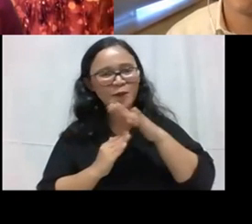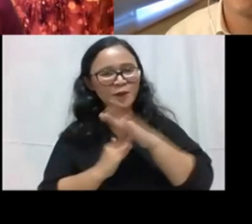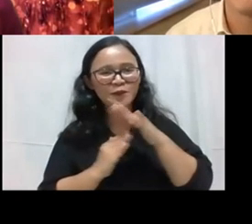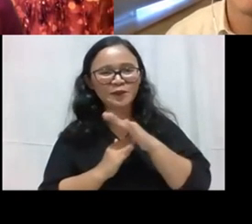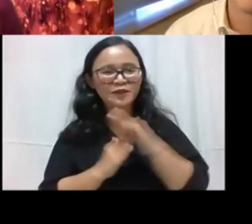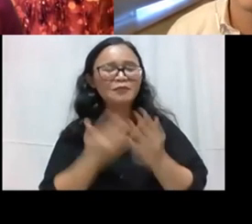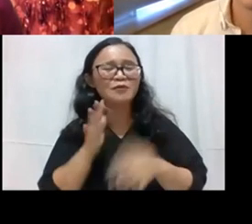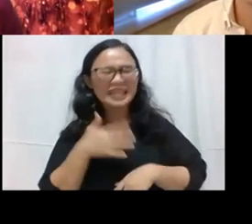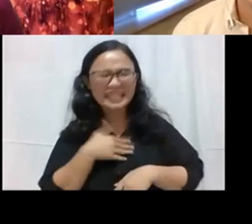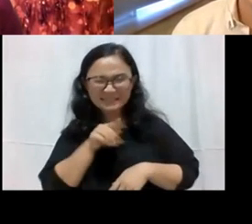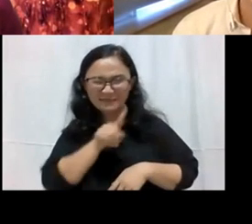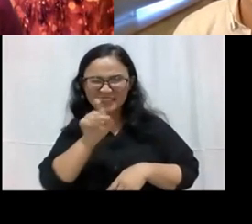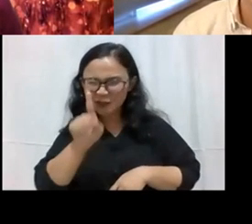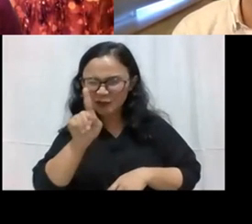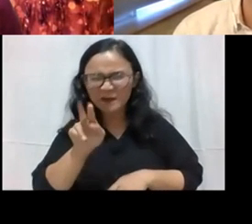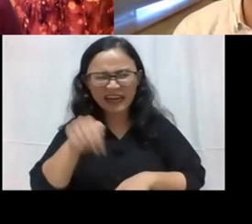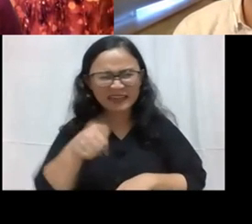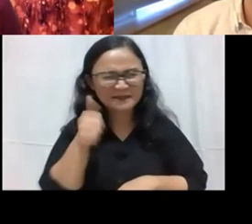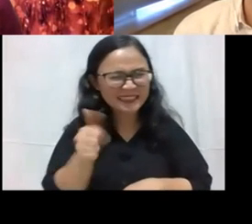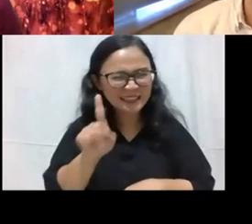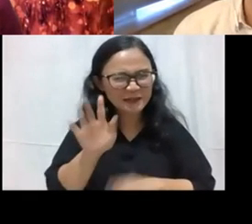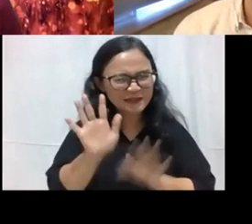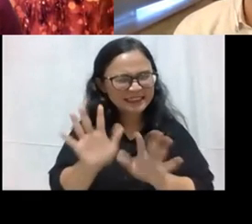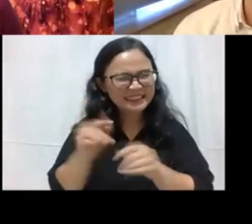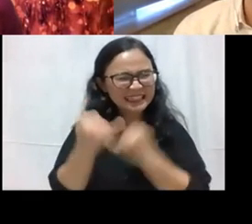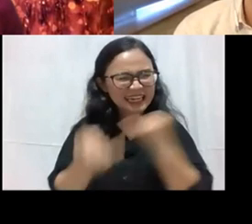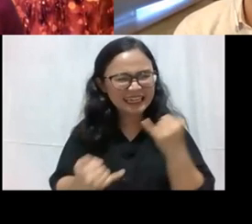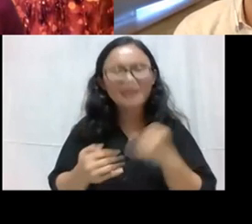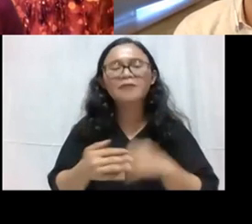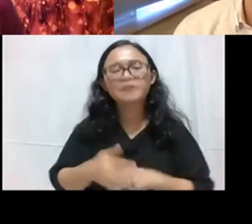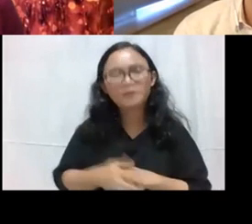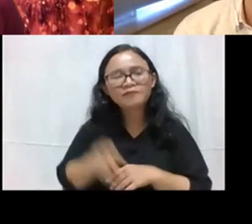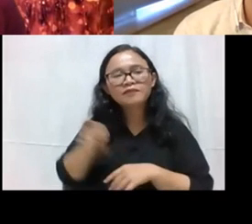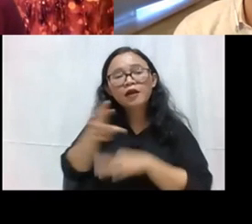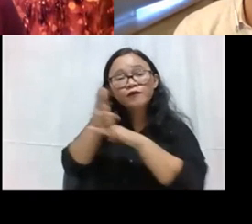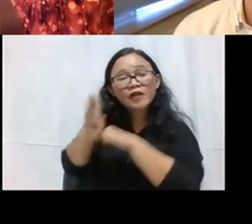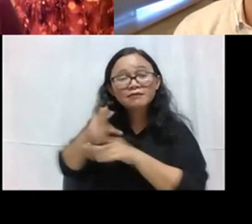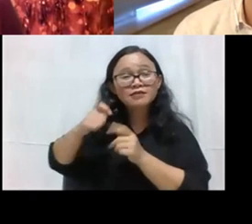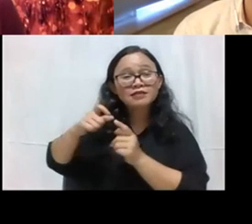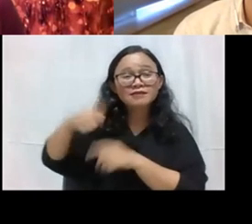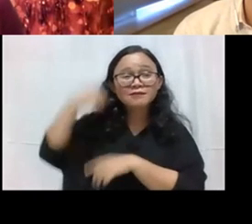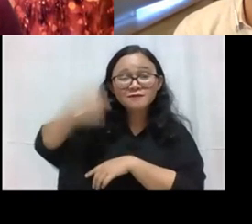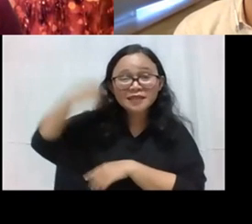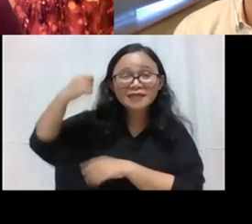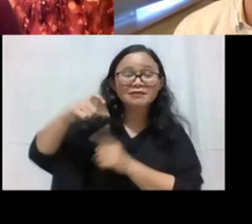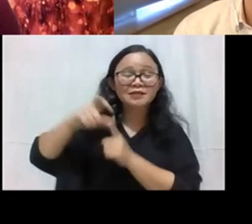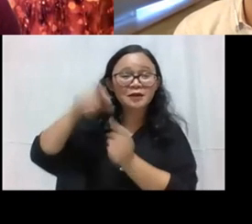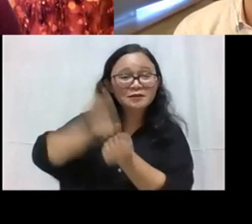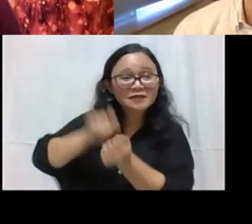more question. Are you thinking of creating another documentary with all the footage that you have?